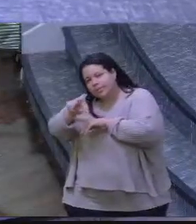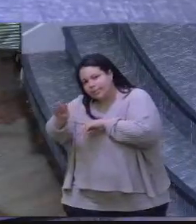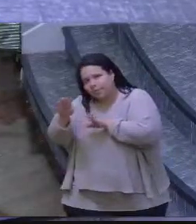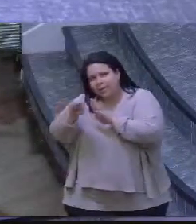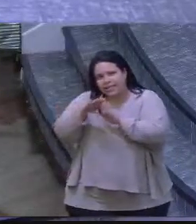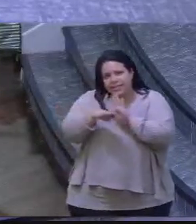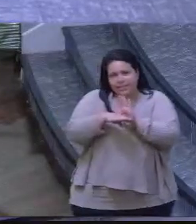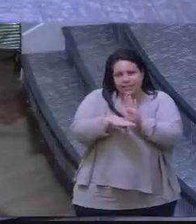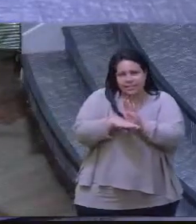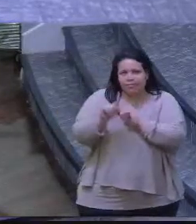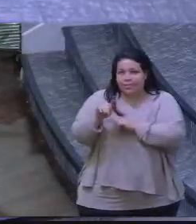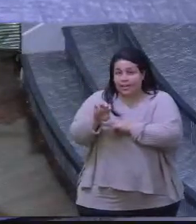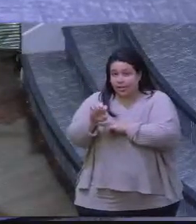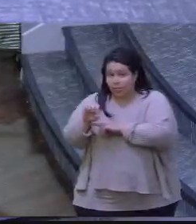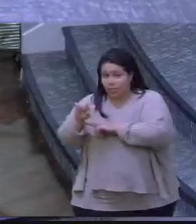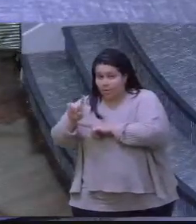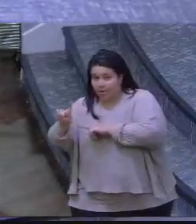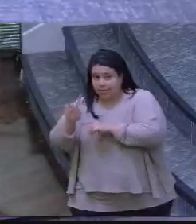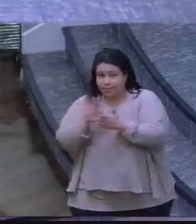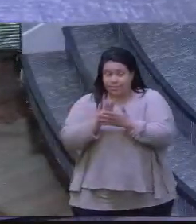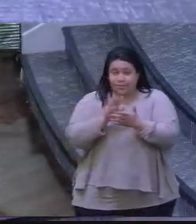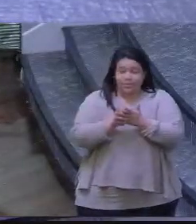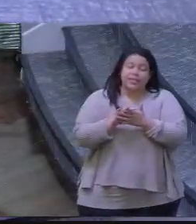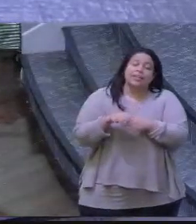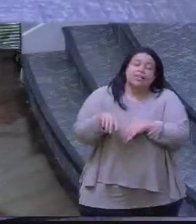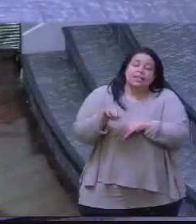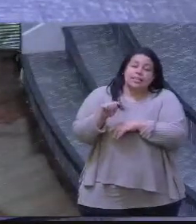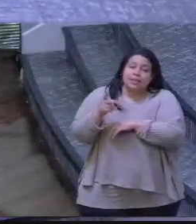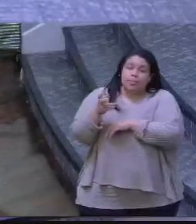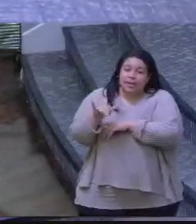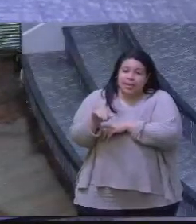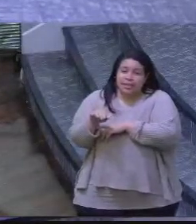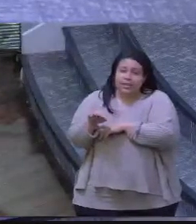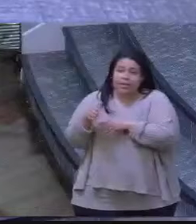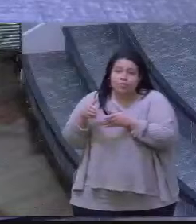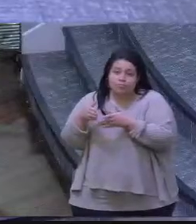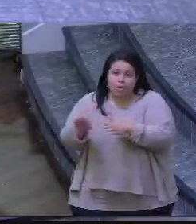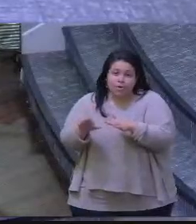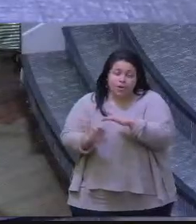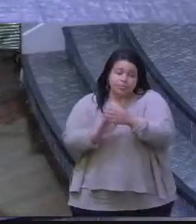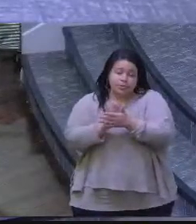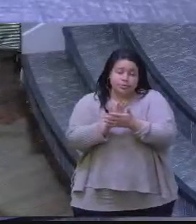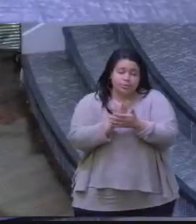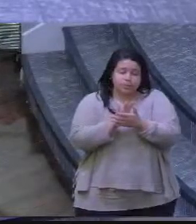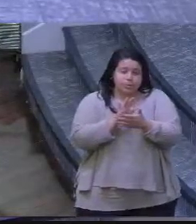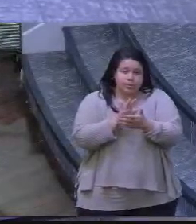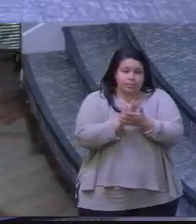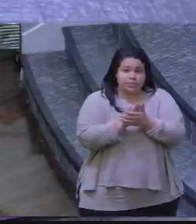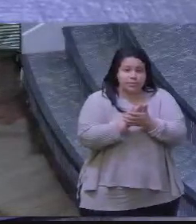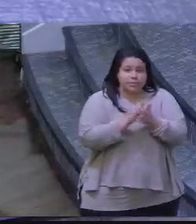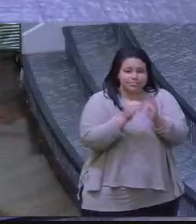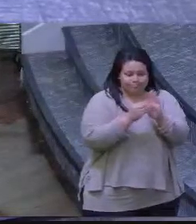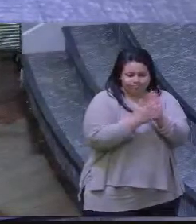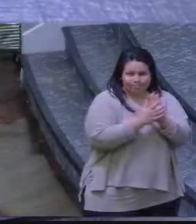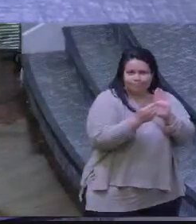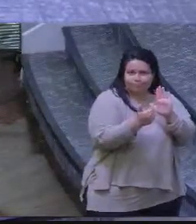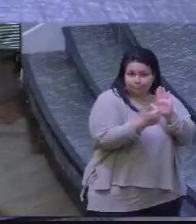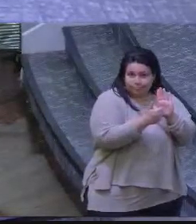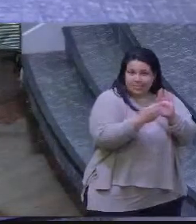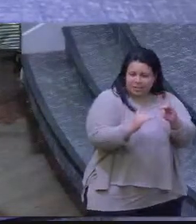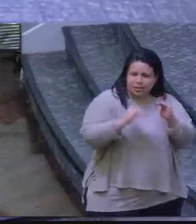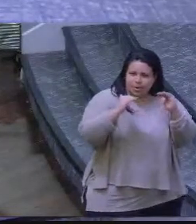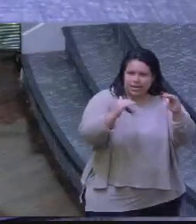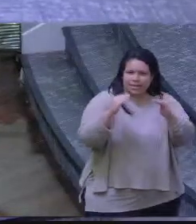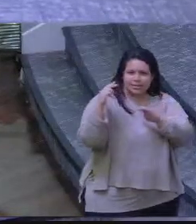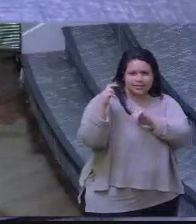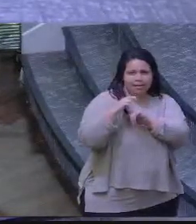Timothy Road Elementary School made that list. Title I reward schools are Title I schools that rank in the top